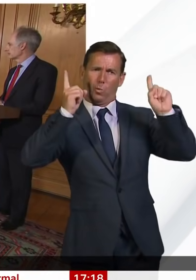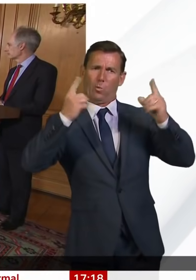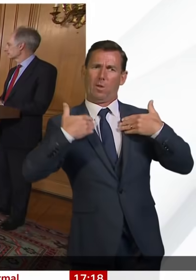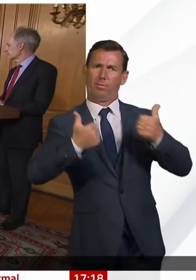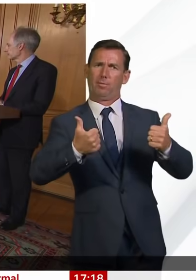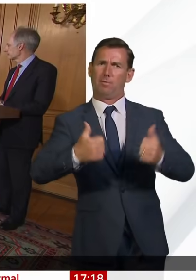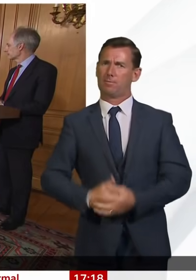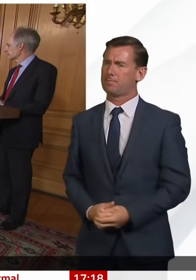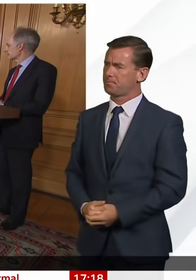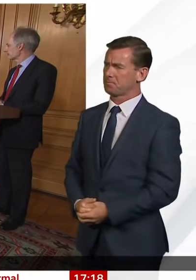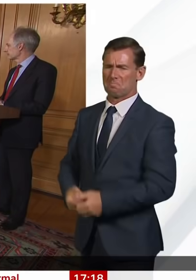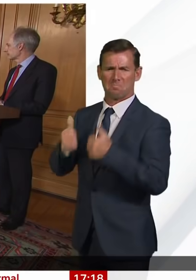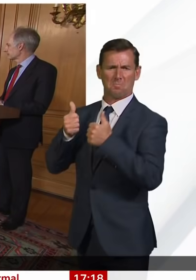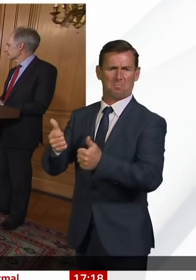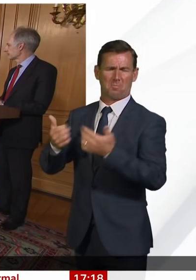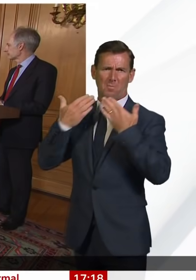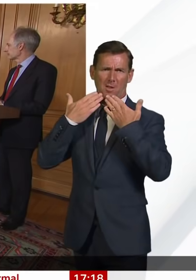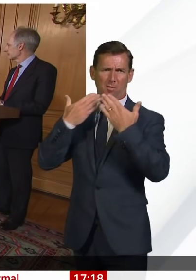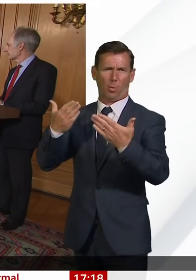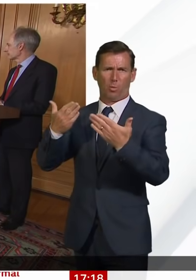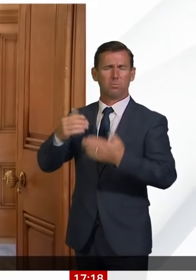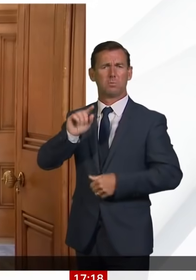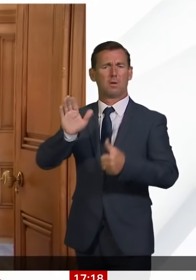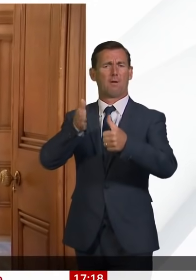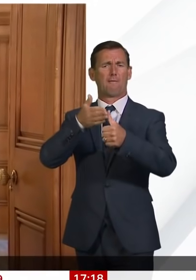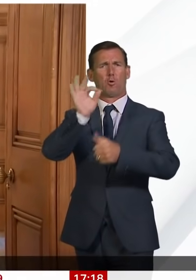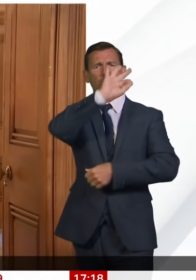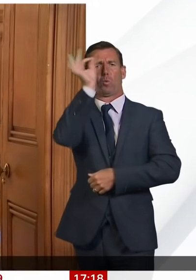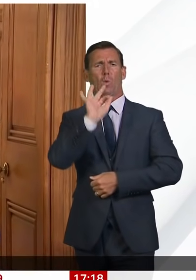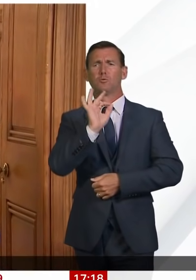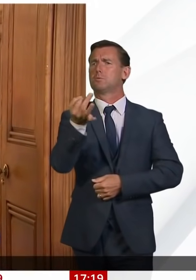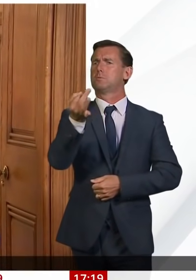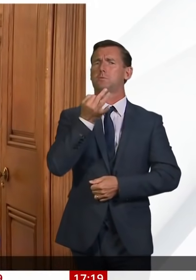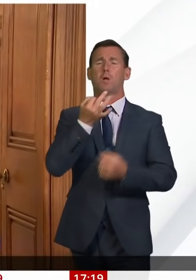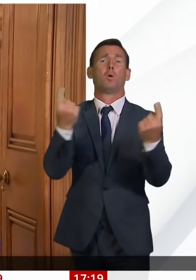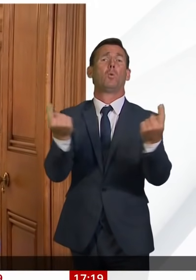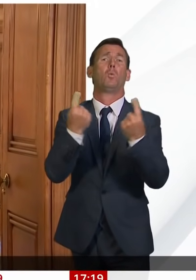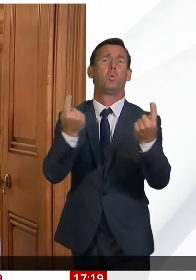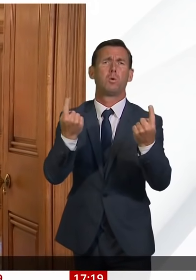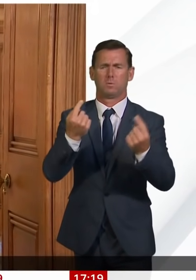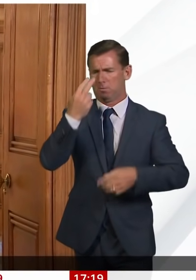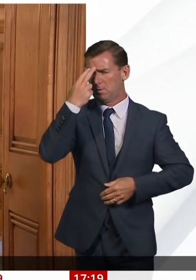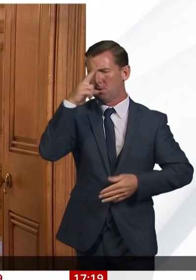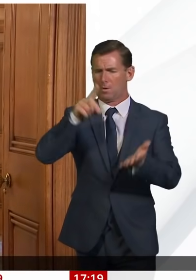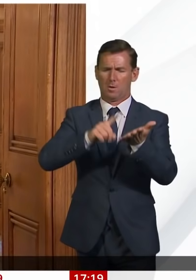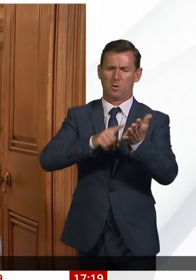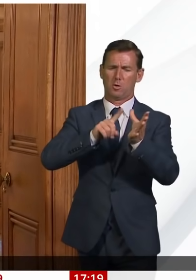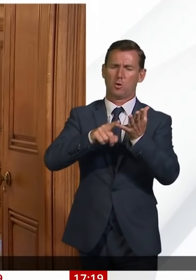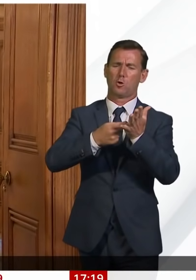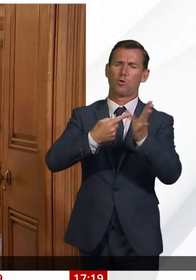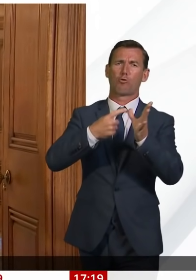thanks very much indeed, Jonathan. First question is going to be from Laura Koonsberg at the